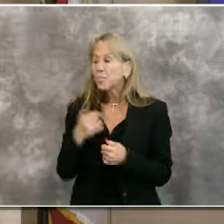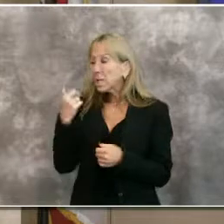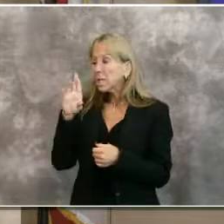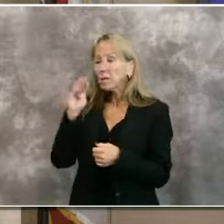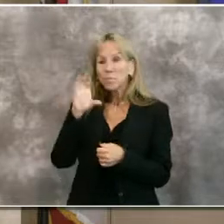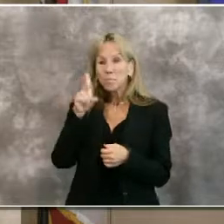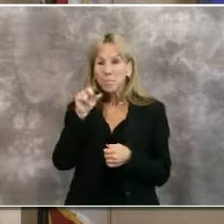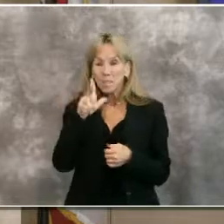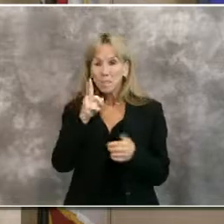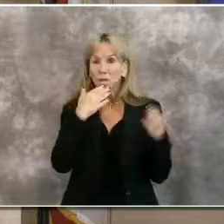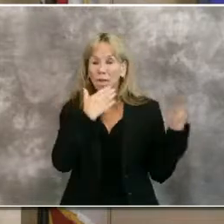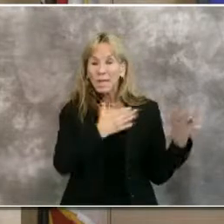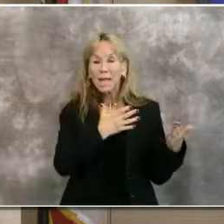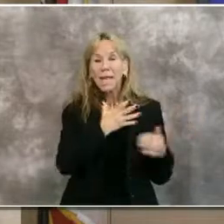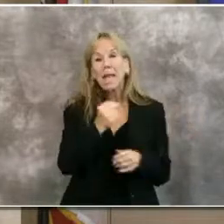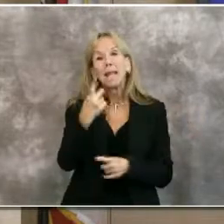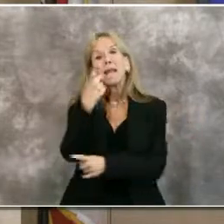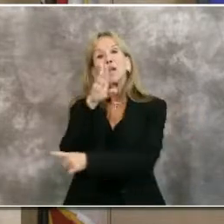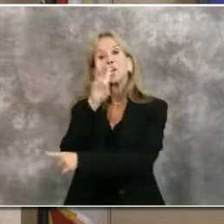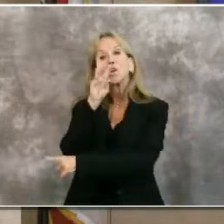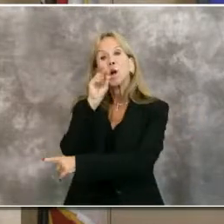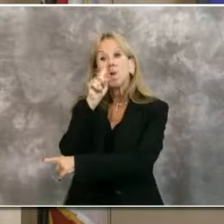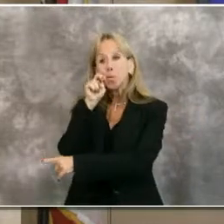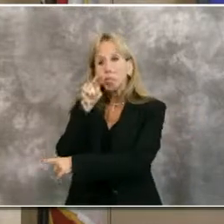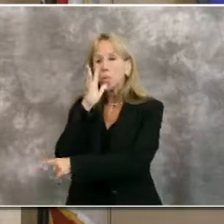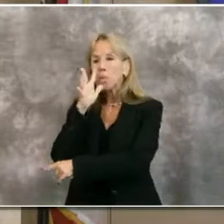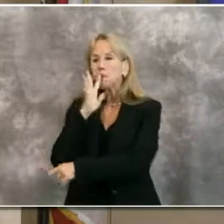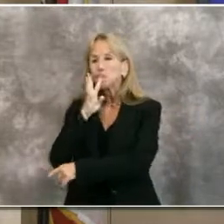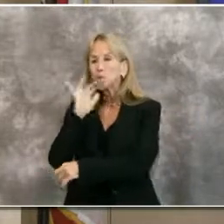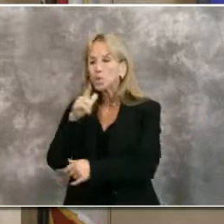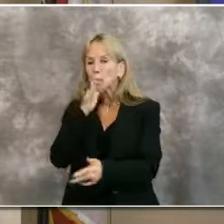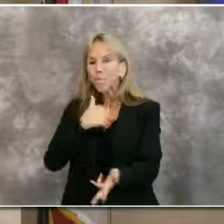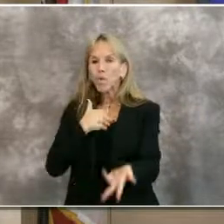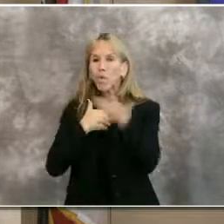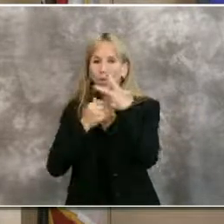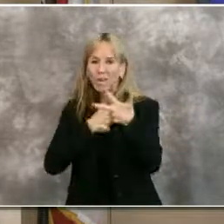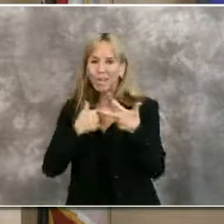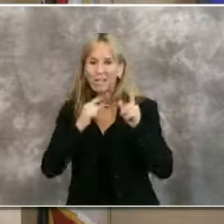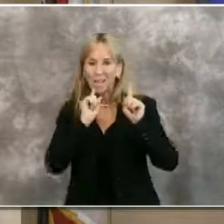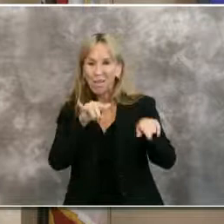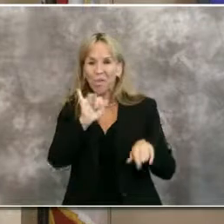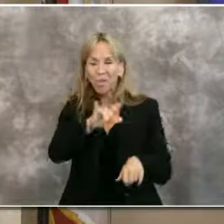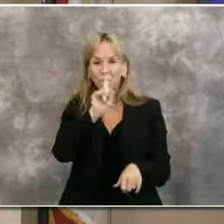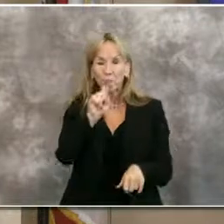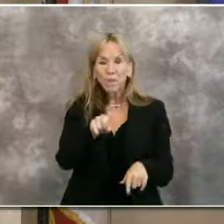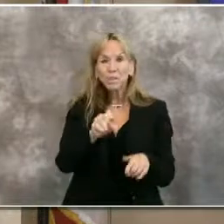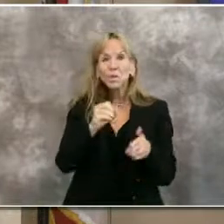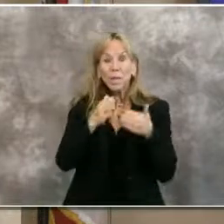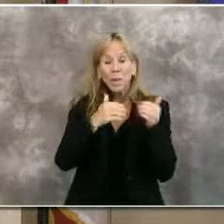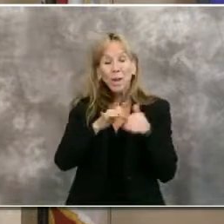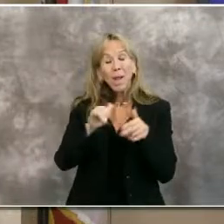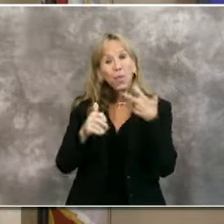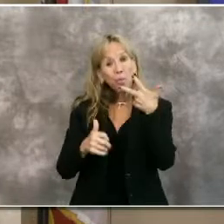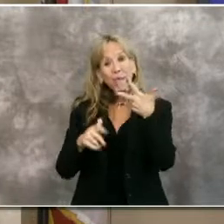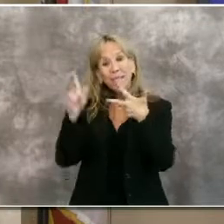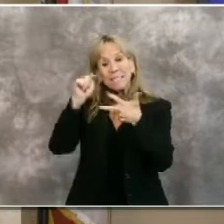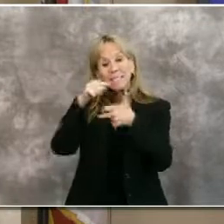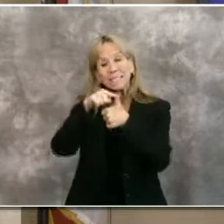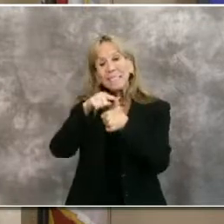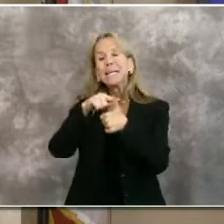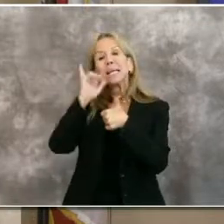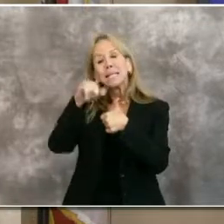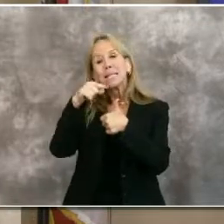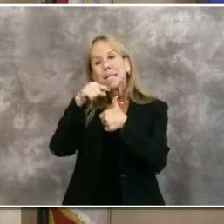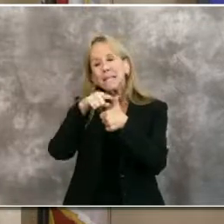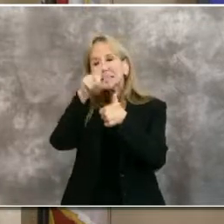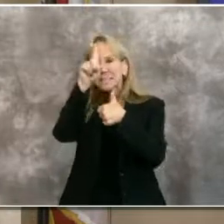going to get a threefer. Dr. Wooten will talk about the positivity rate that you asked also. So for the three T's, right, this is the test, trace,